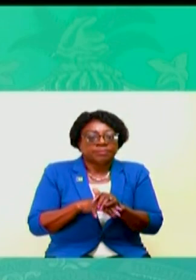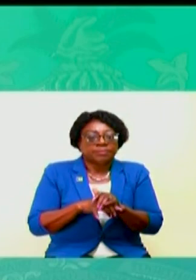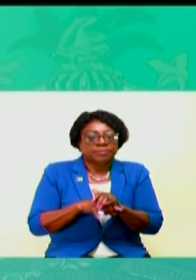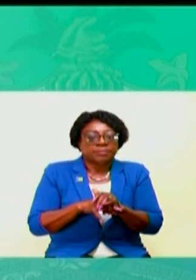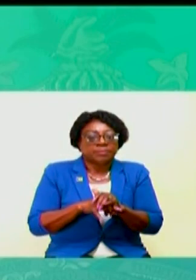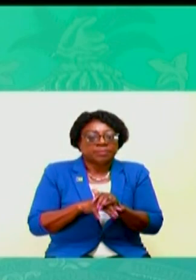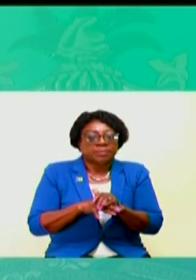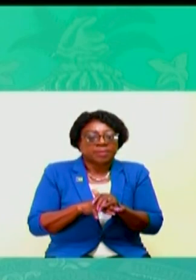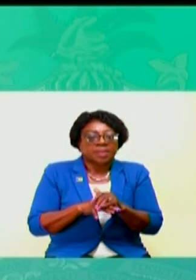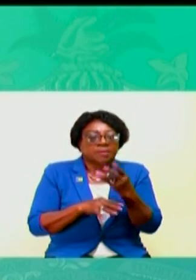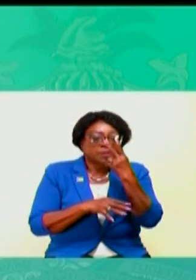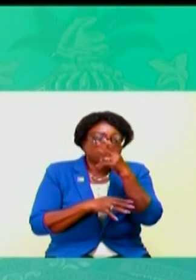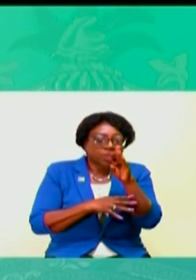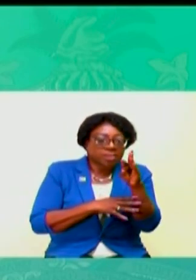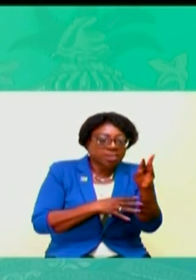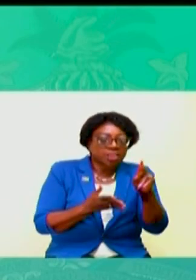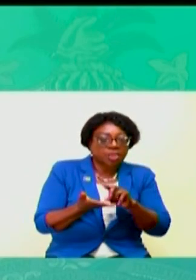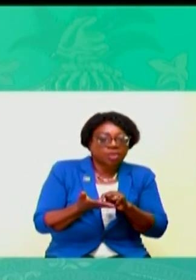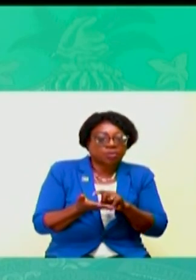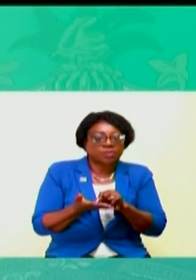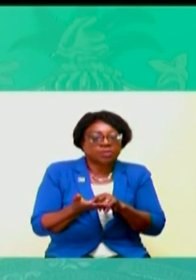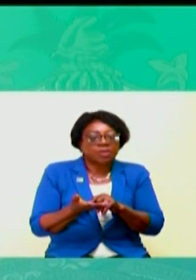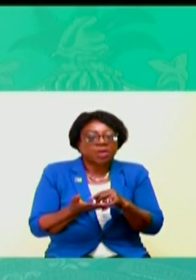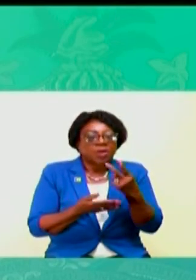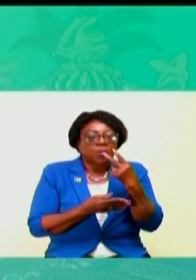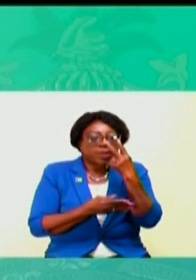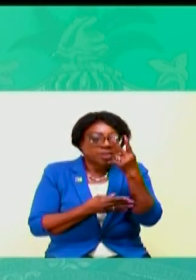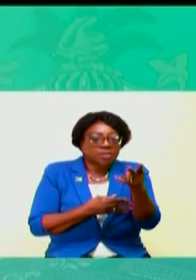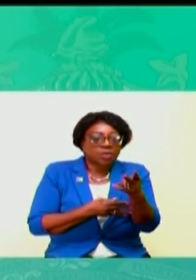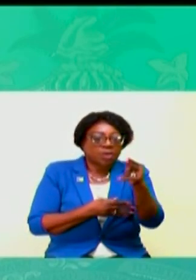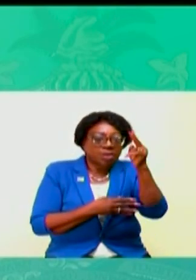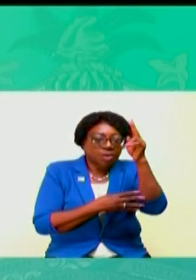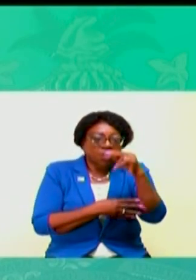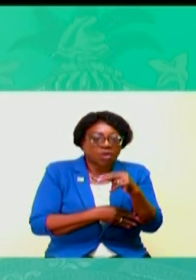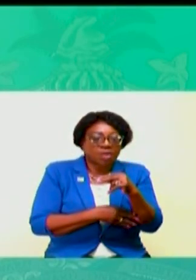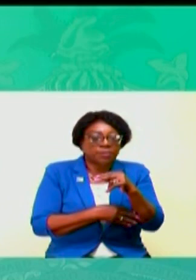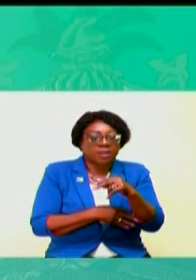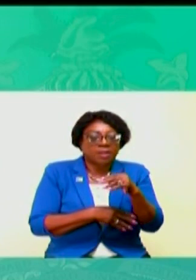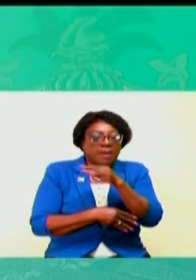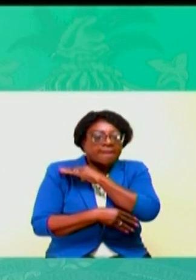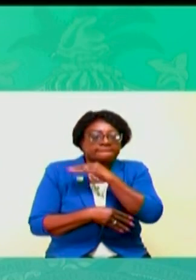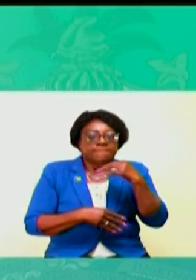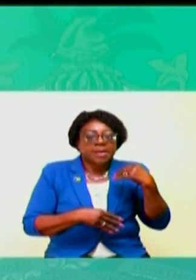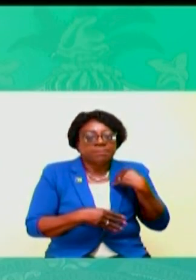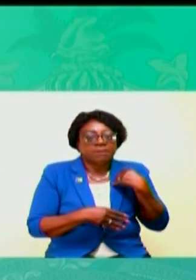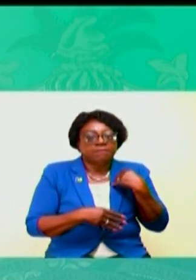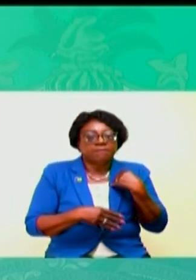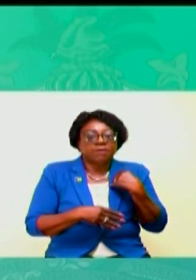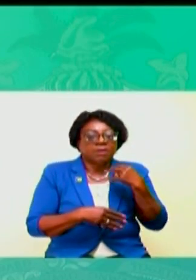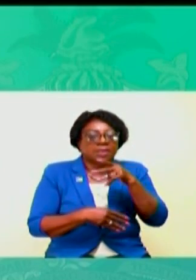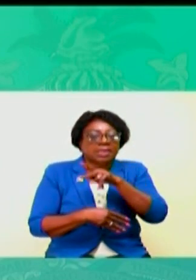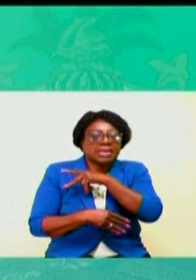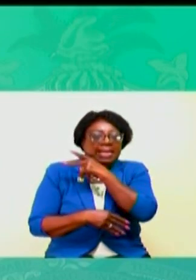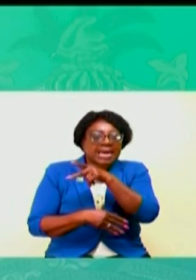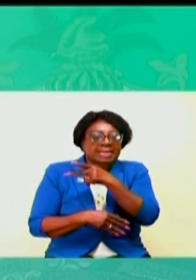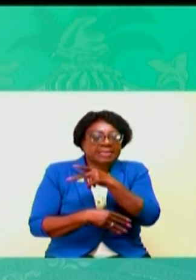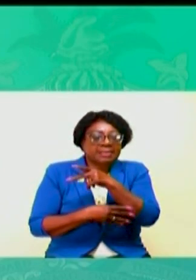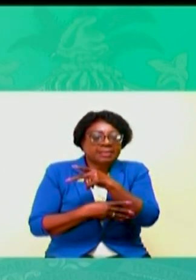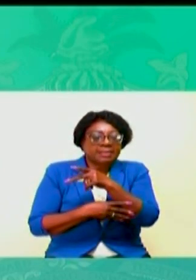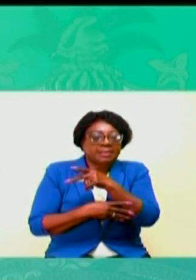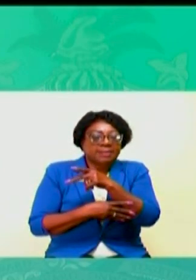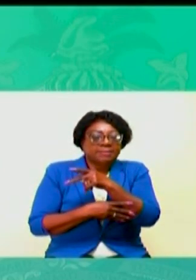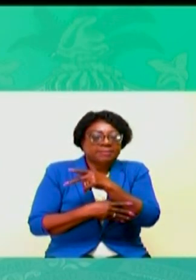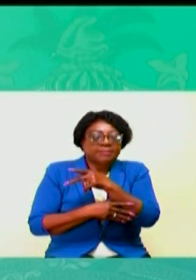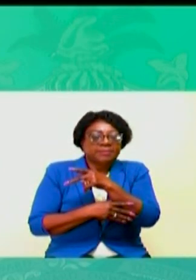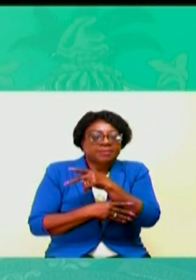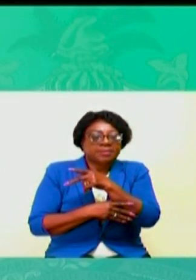I was watching the news when I saw the Honorable Member for Killarney comment that the Nassau cruise